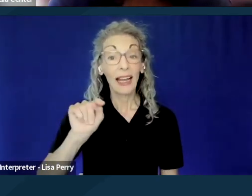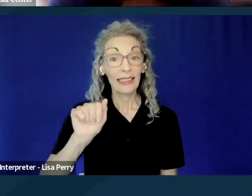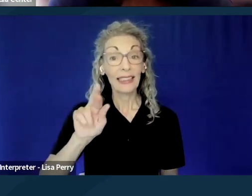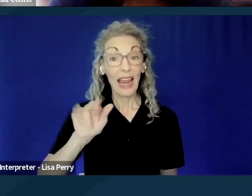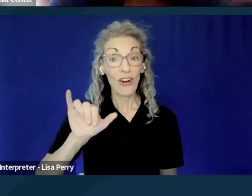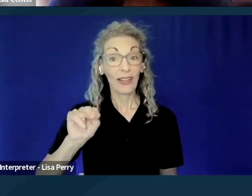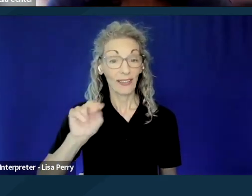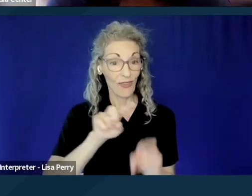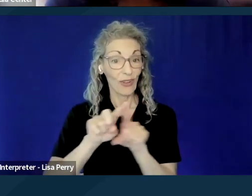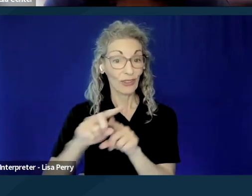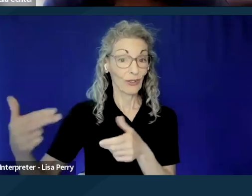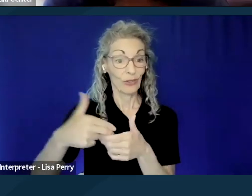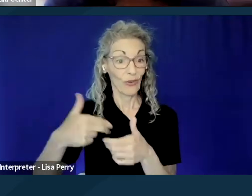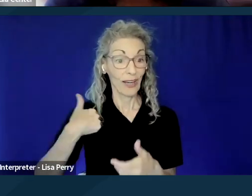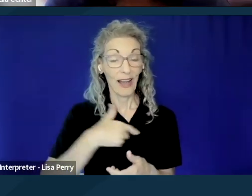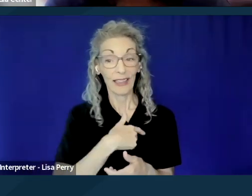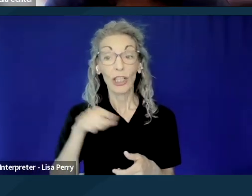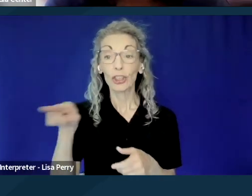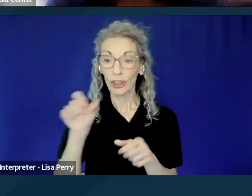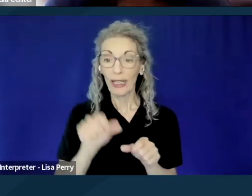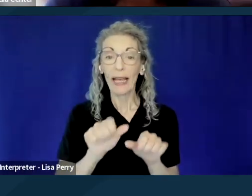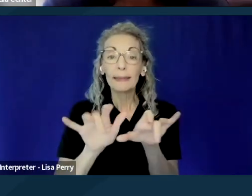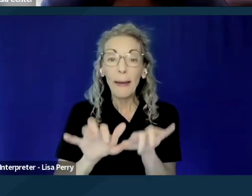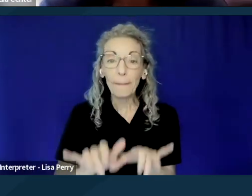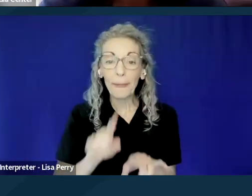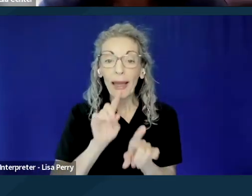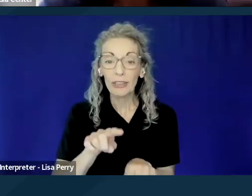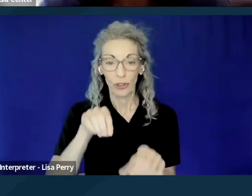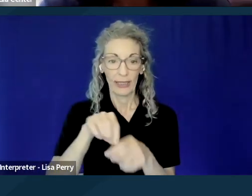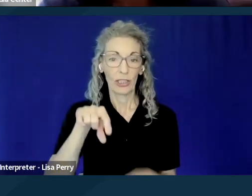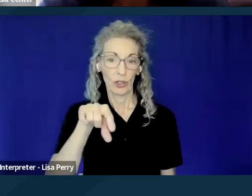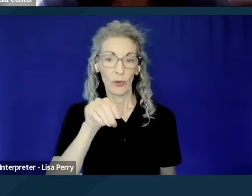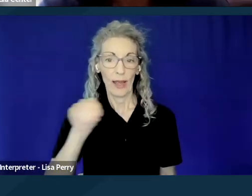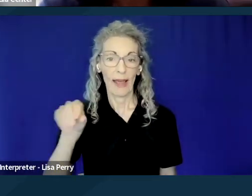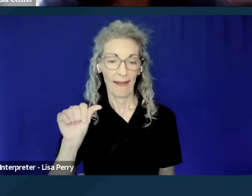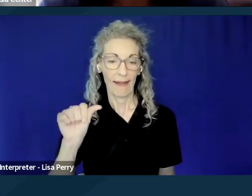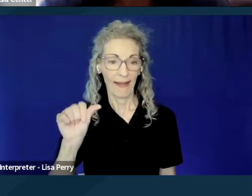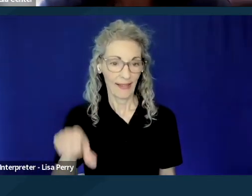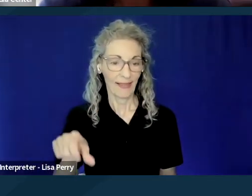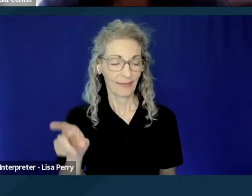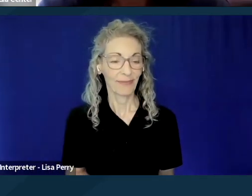us, who can type answers in the Q&A. So